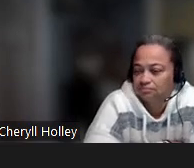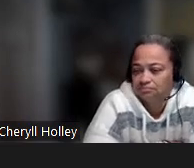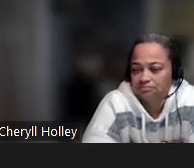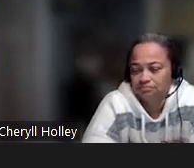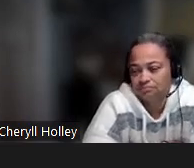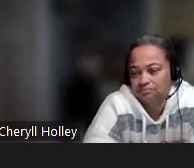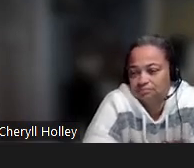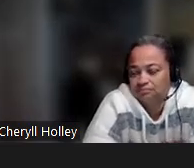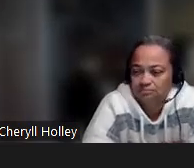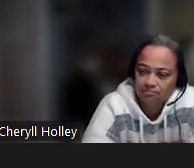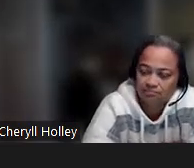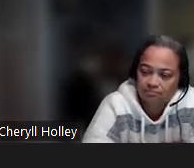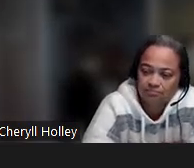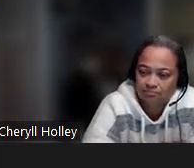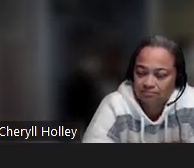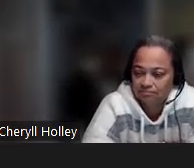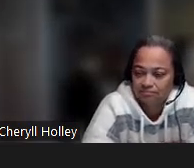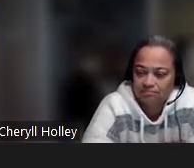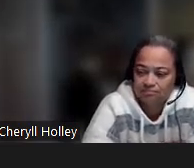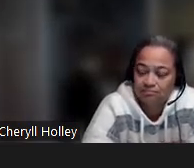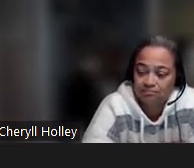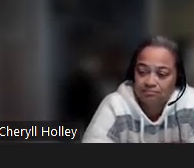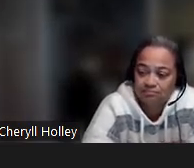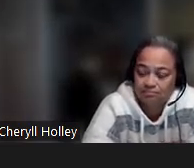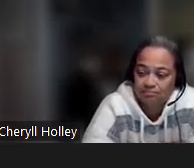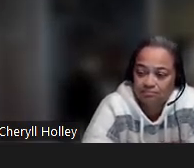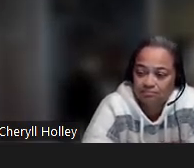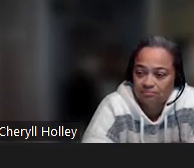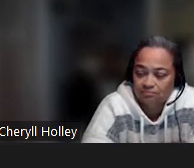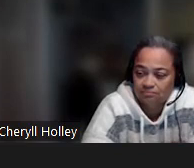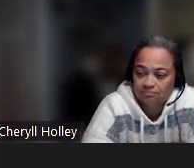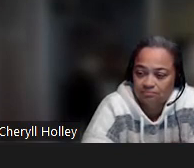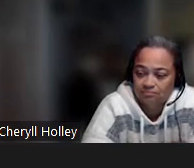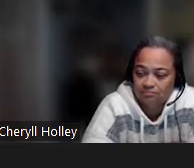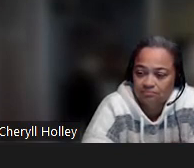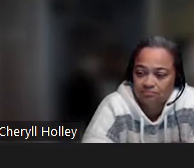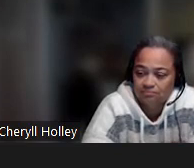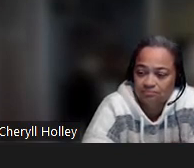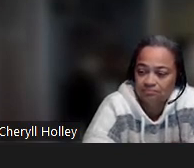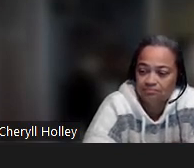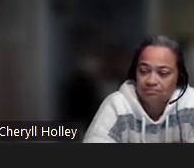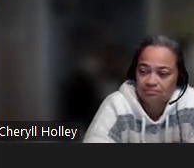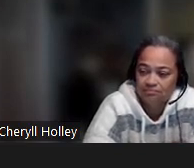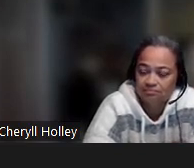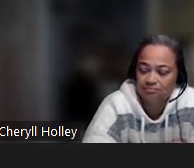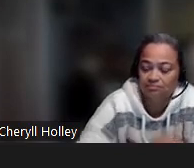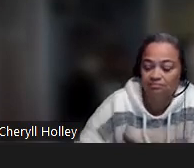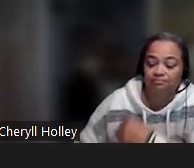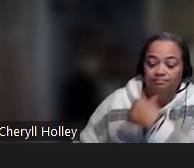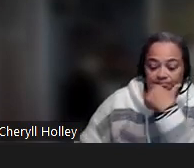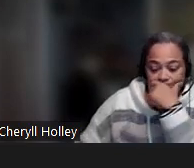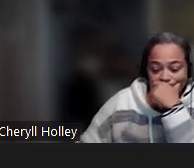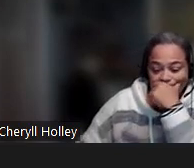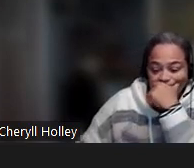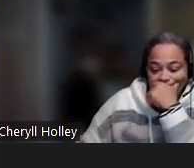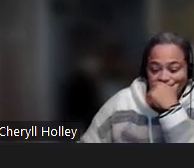au moins, et nous allons So essayer, I have plenty of ideas on what you can count. moi, j'ai That's pile one thing I idée. do all day long in my job. C'est So ça me fait chaque jour de travail,